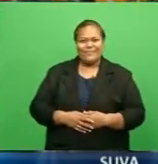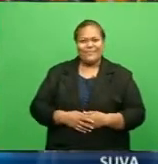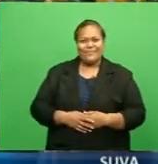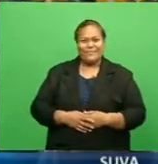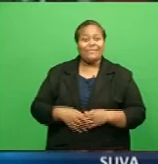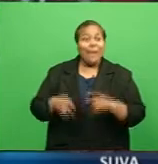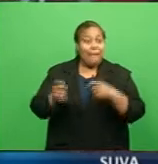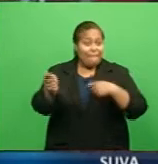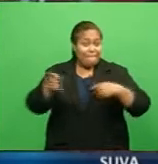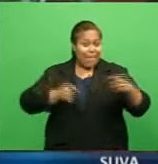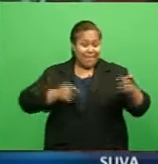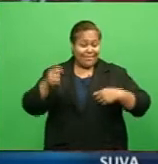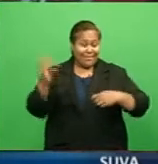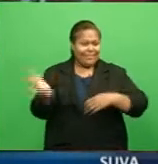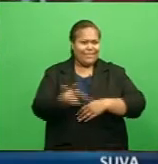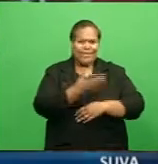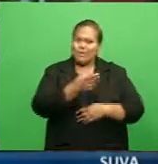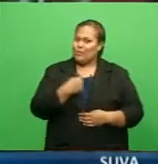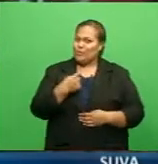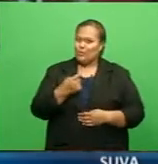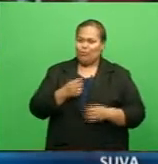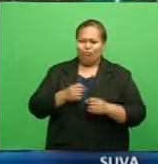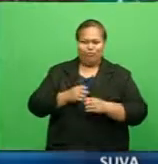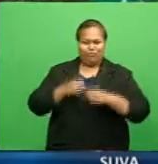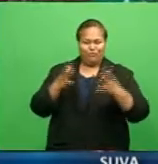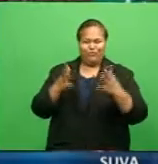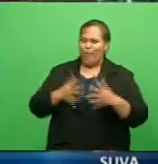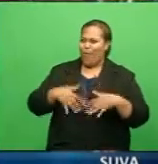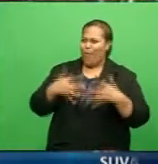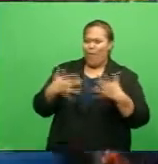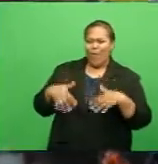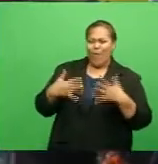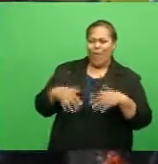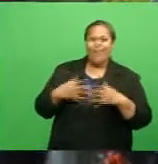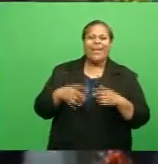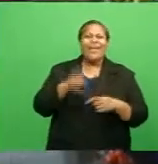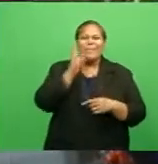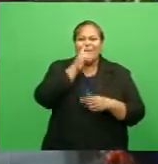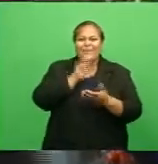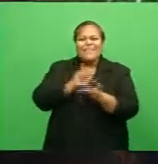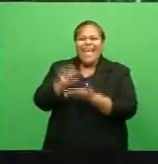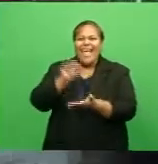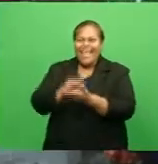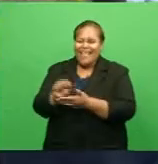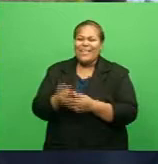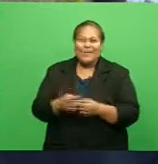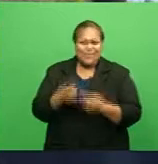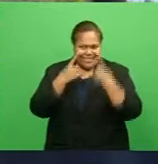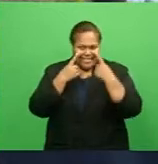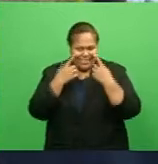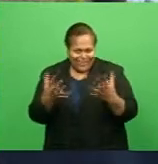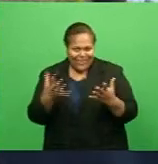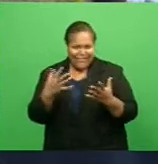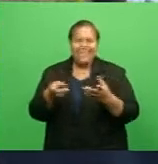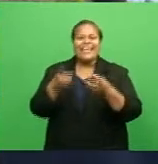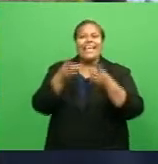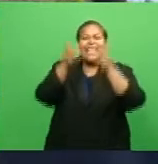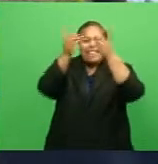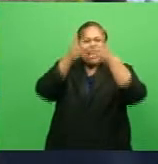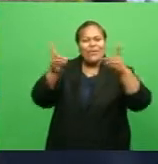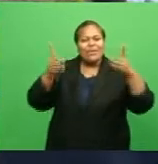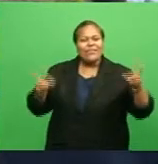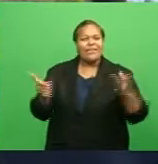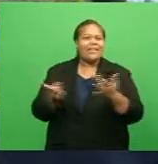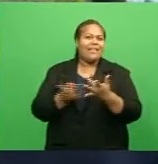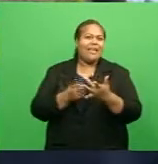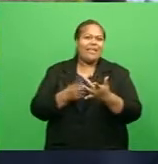is expected to come alive as vendors will be competing for the best Independence Anniversary decoration. We approached the Suva Market